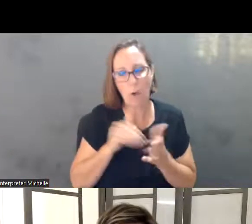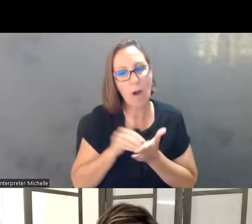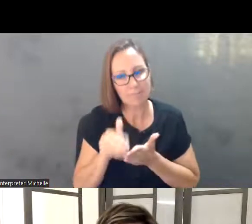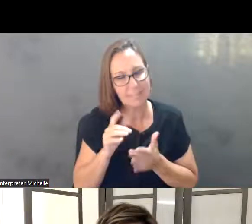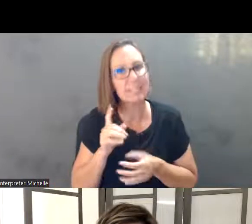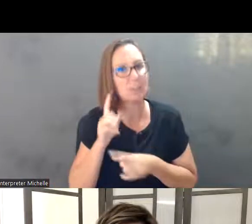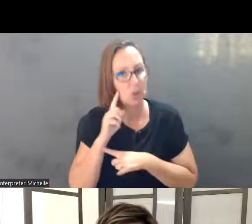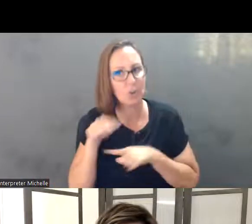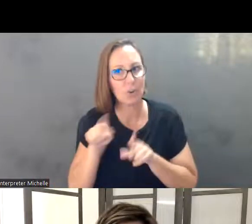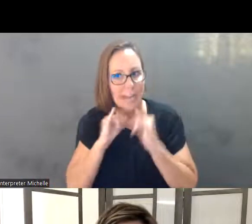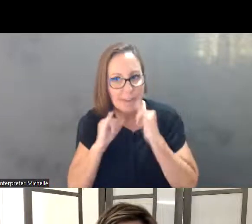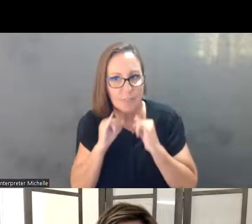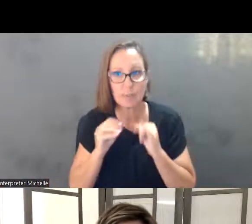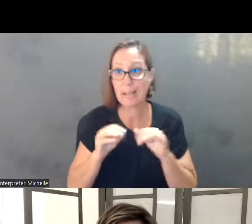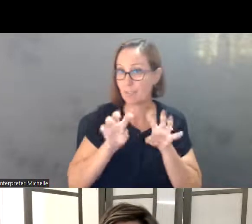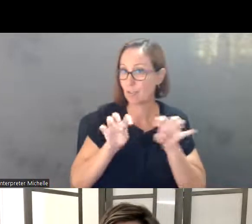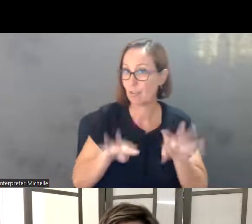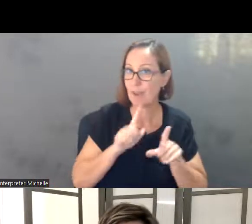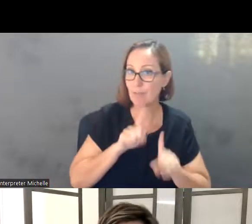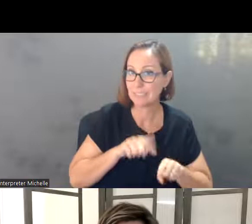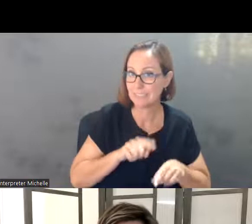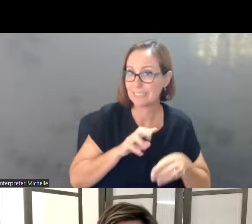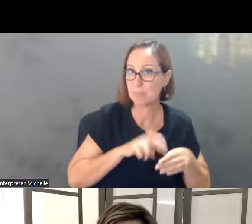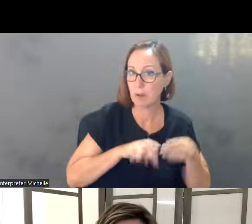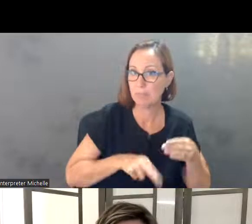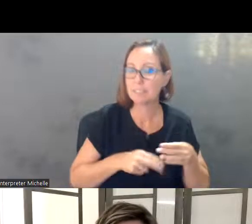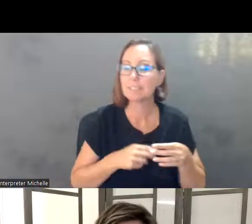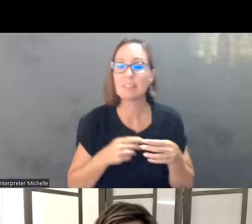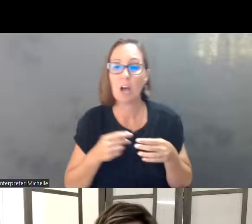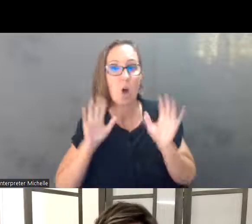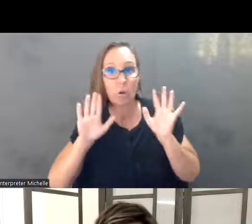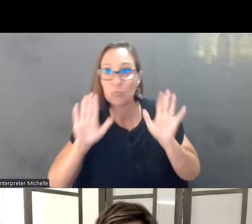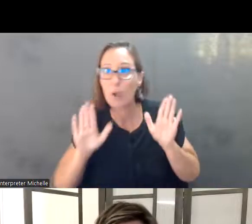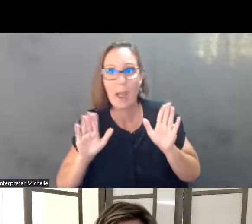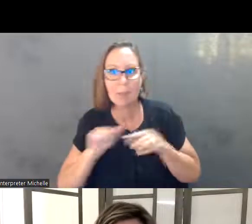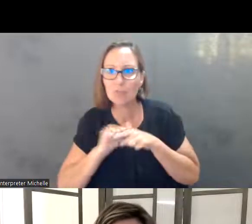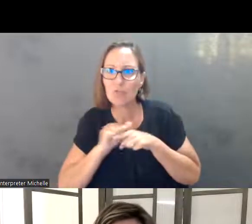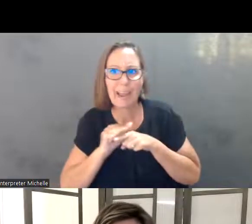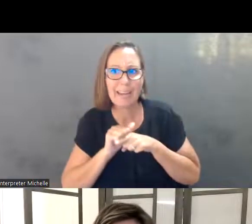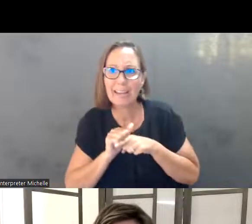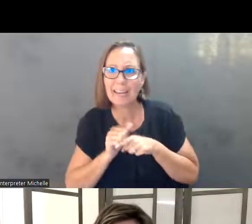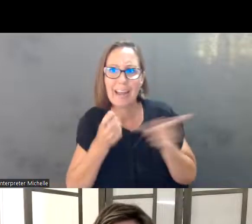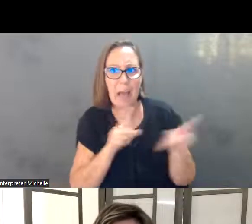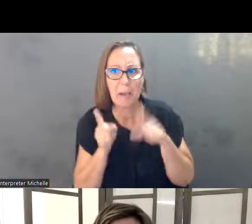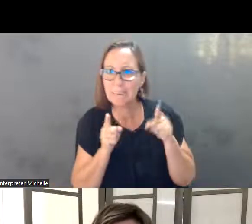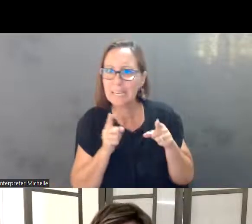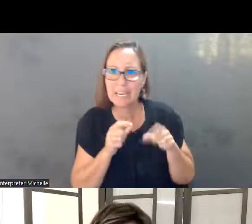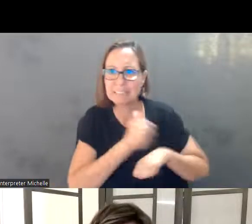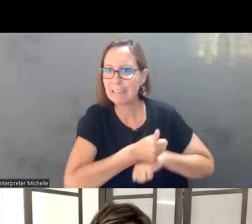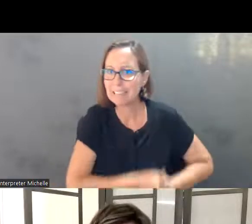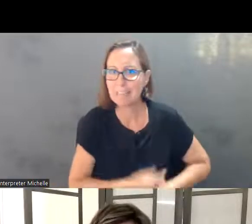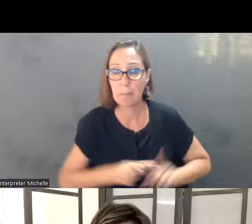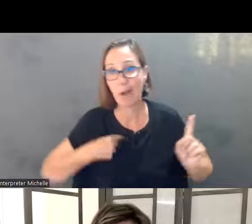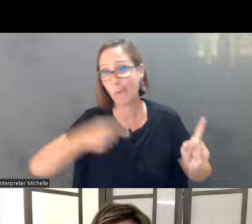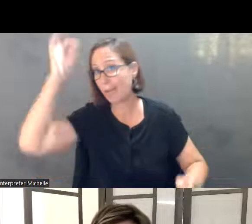and also in the survey, is that, yeah, it's great if these training initiatives are taking place, but if we don't know about